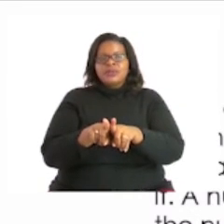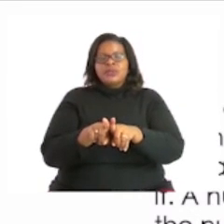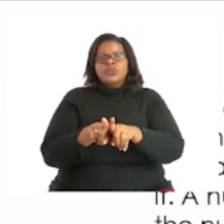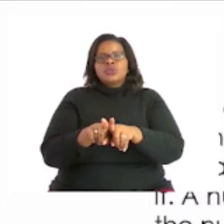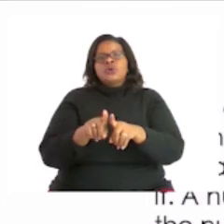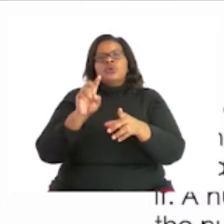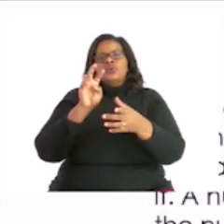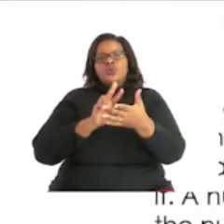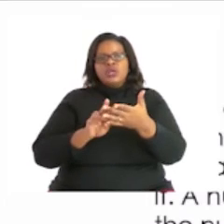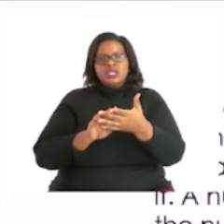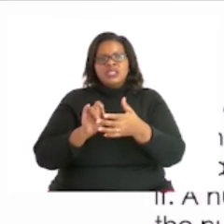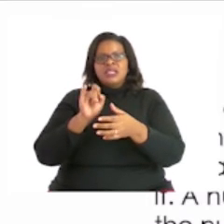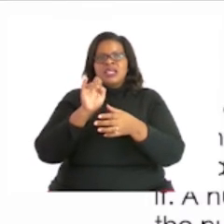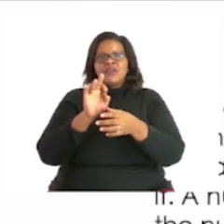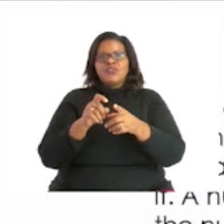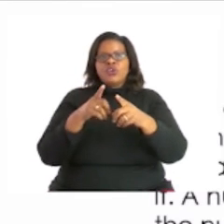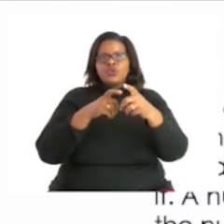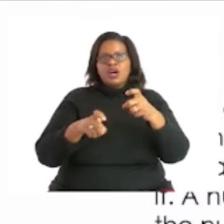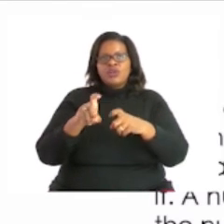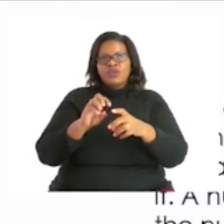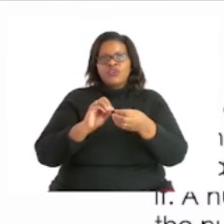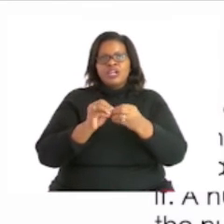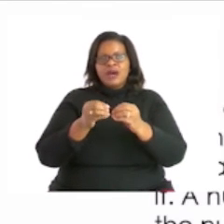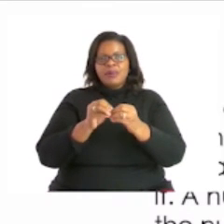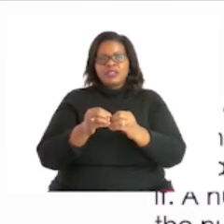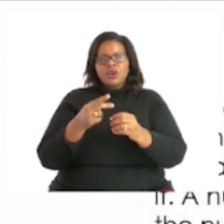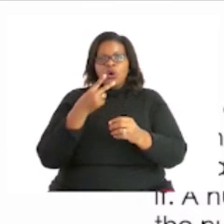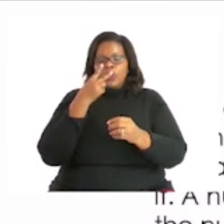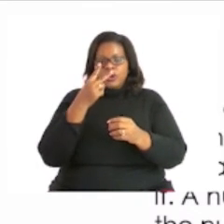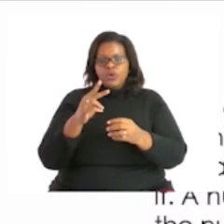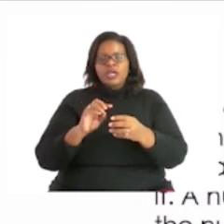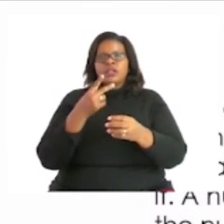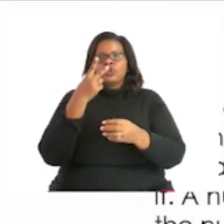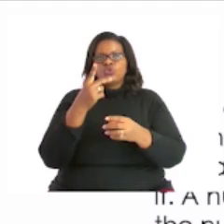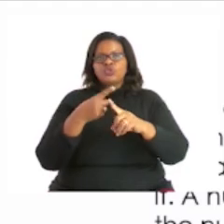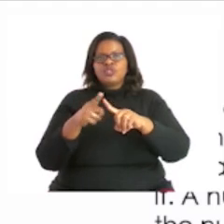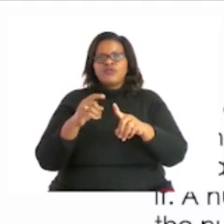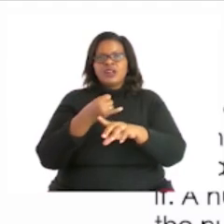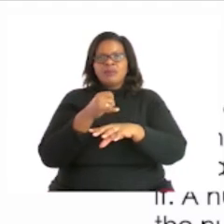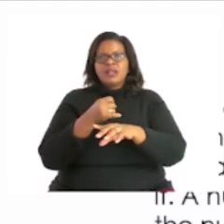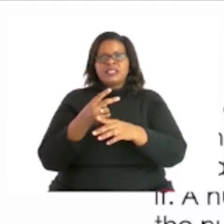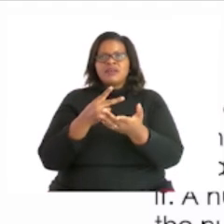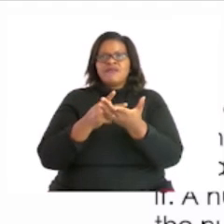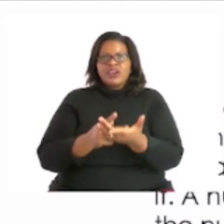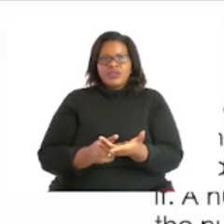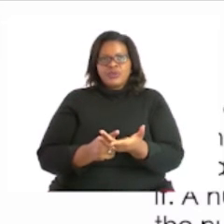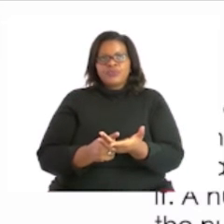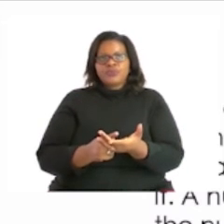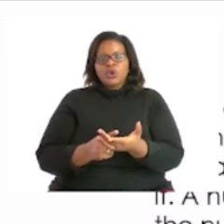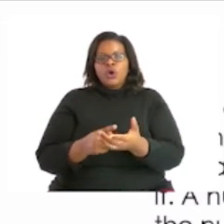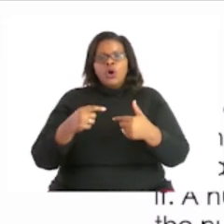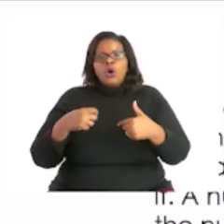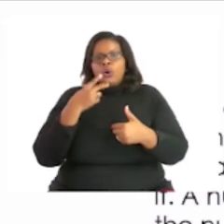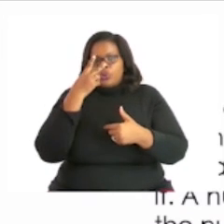reading. When we round off numbers, we look at two different place values. We look at the